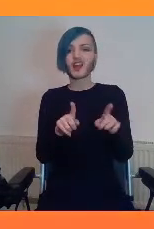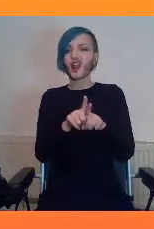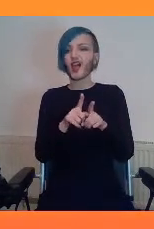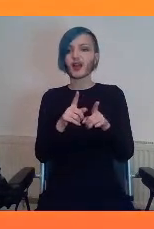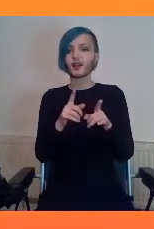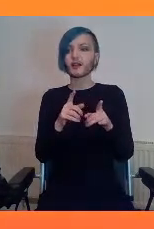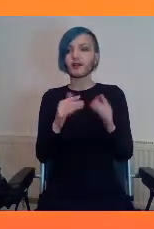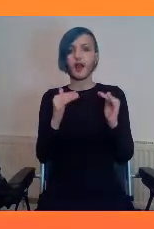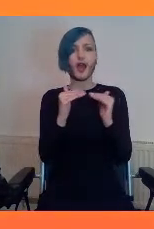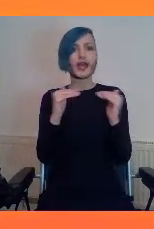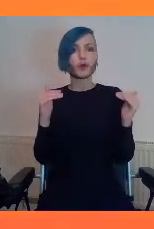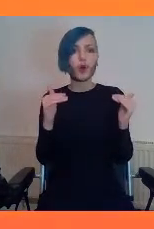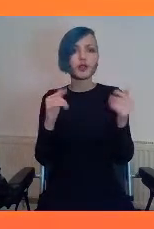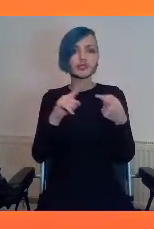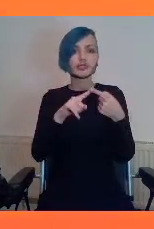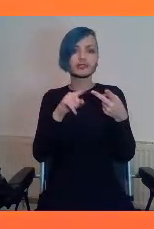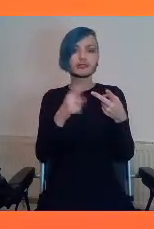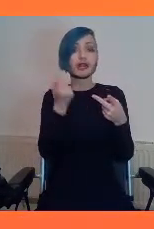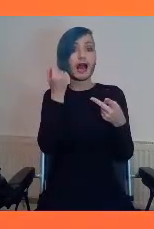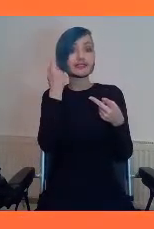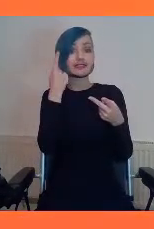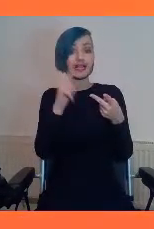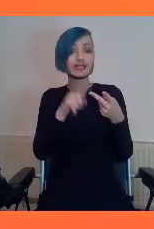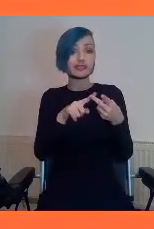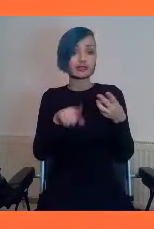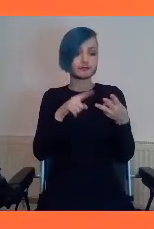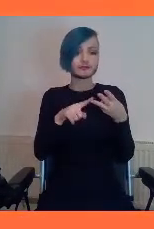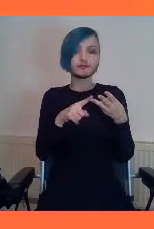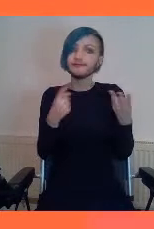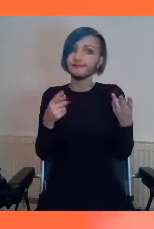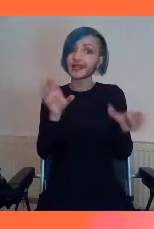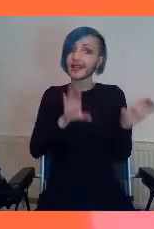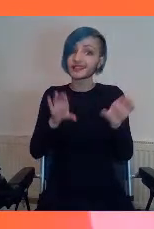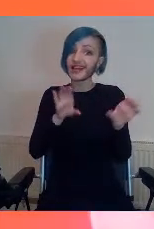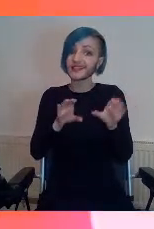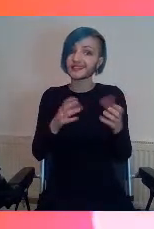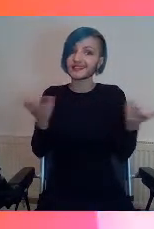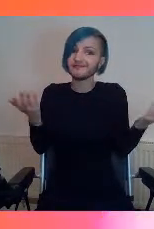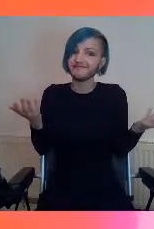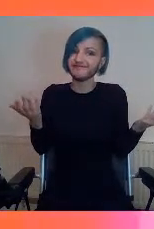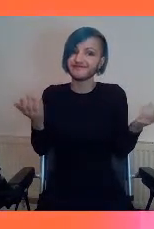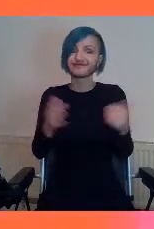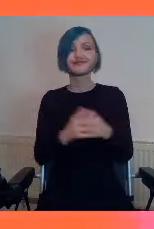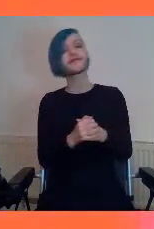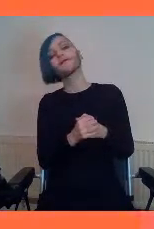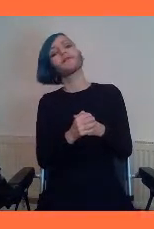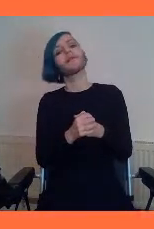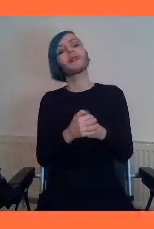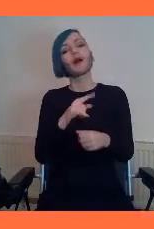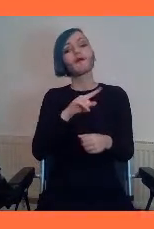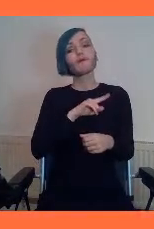understanding, and also science. Yes, because also a sort of scientific